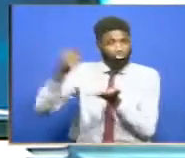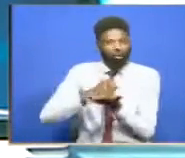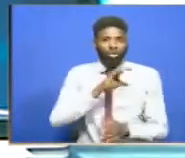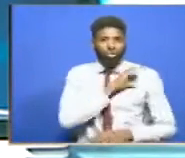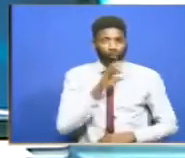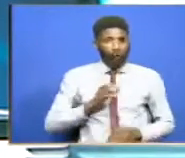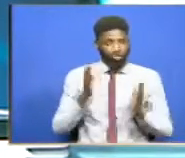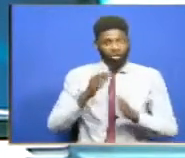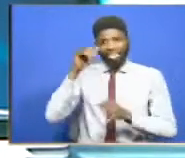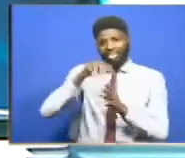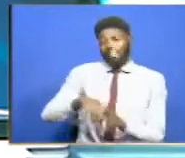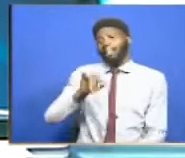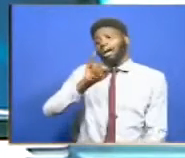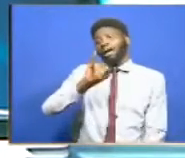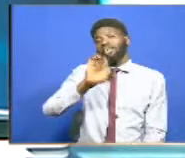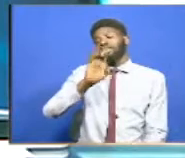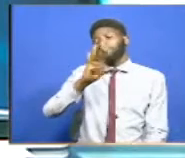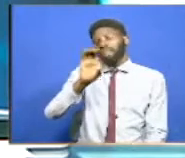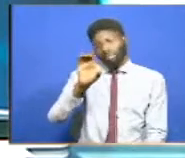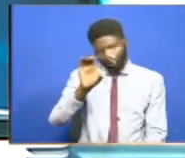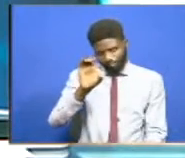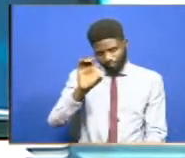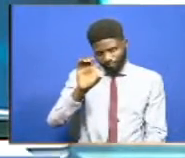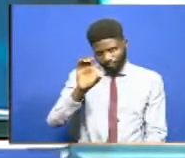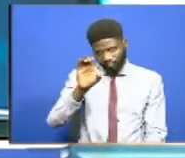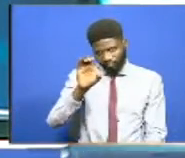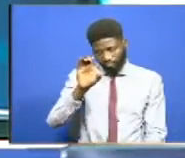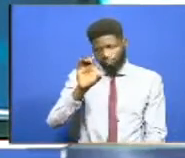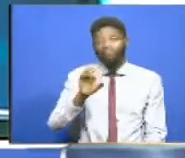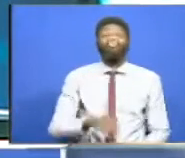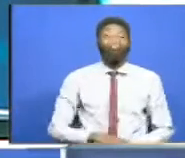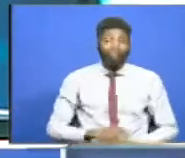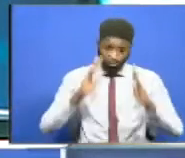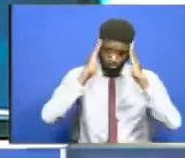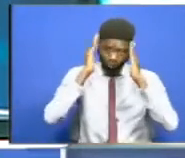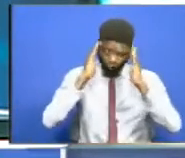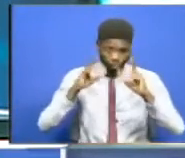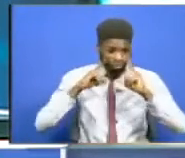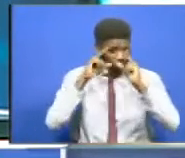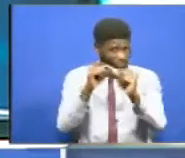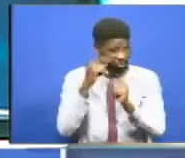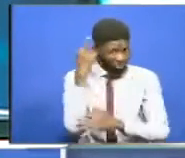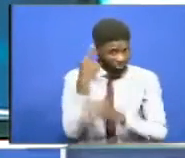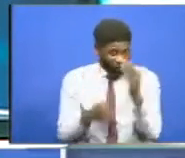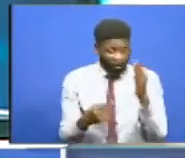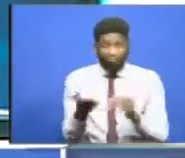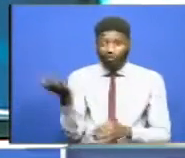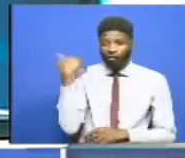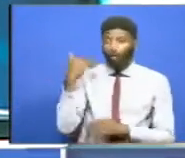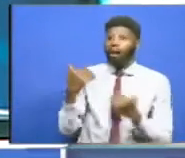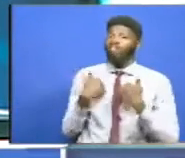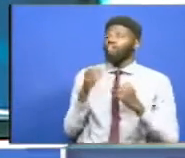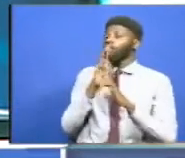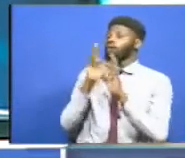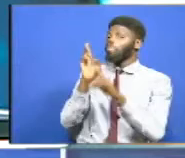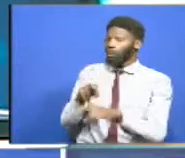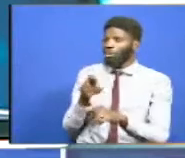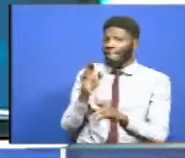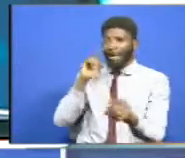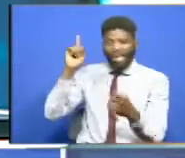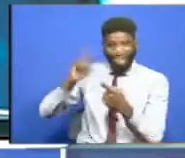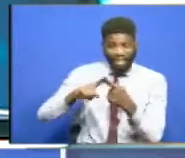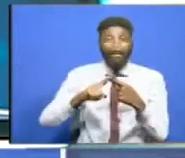the Independent Electoral and Boundaries Commission. Mutua recalled that the Kregler report aimed at ending